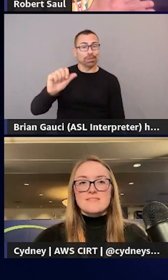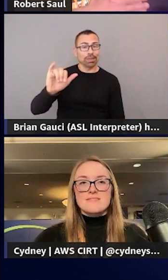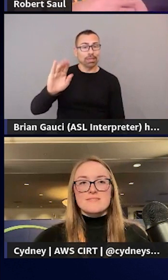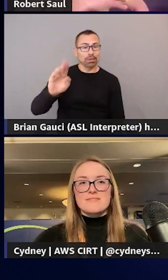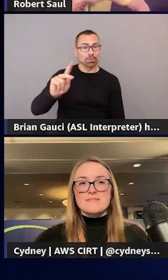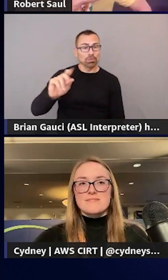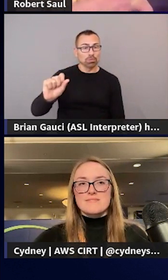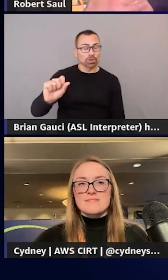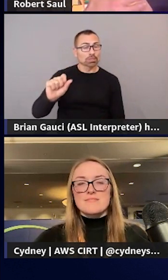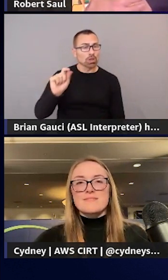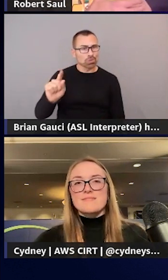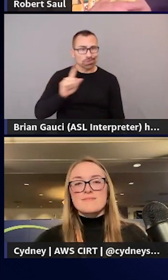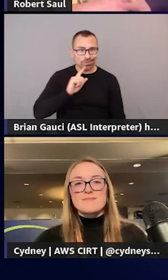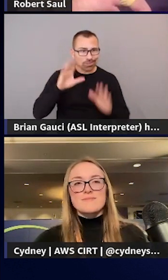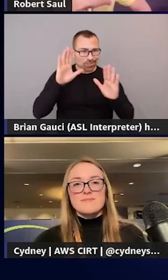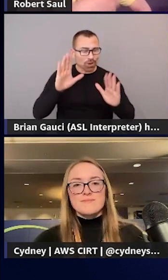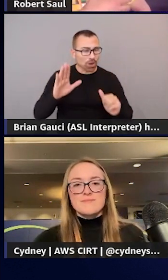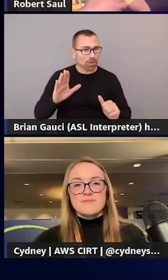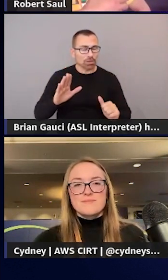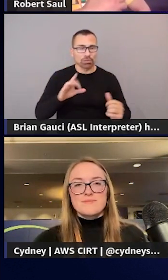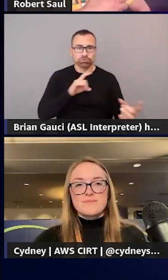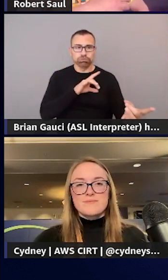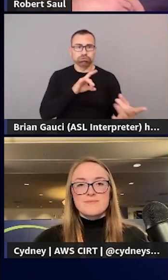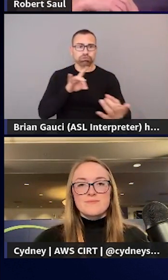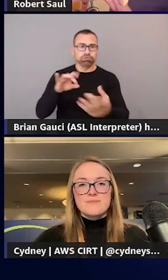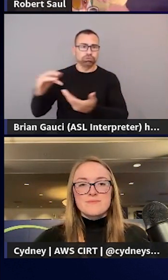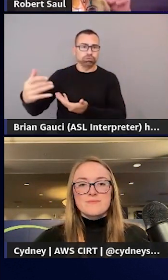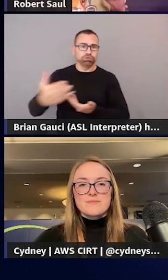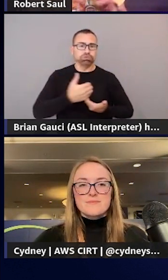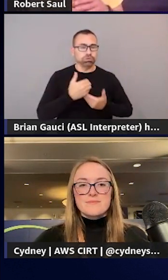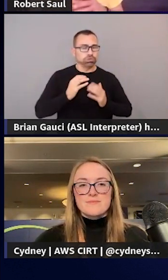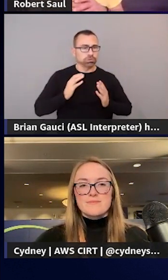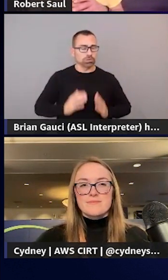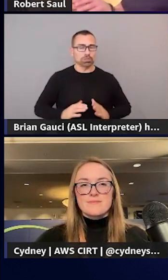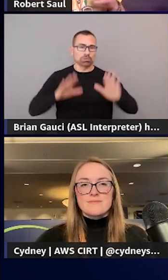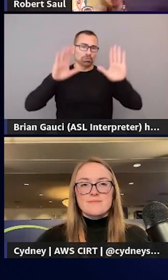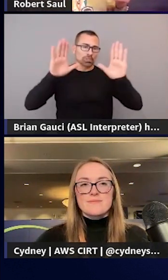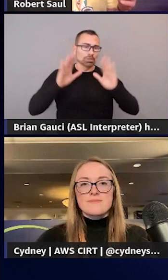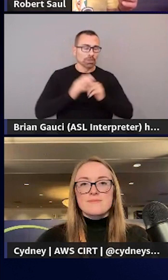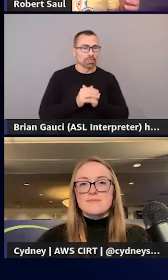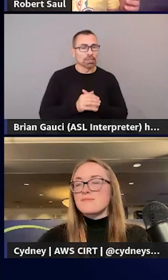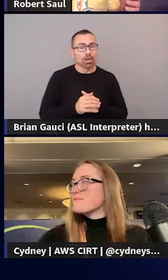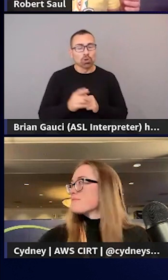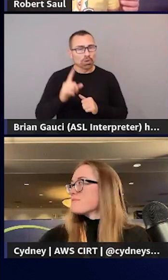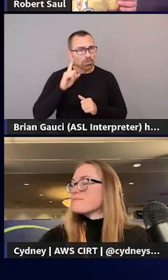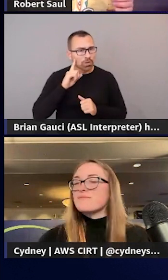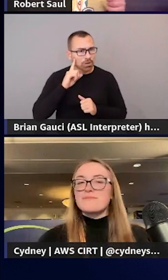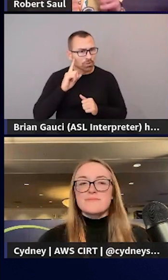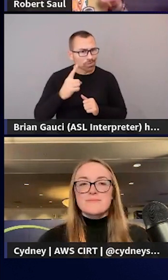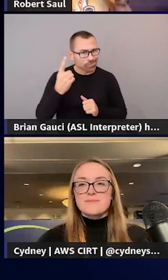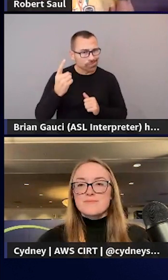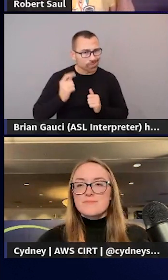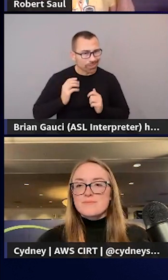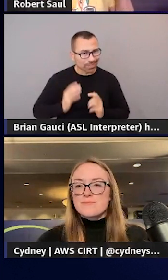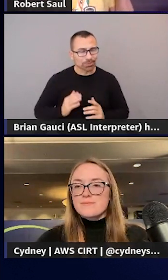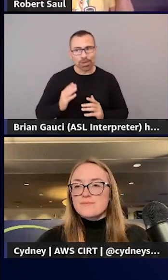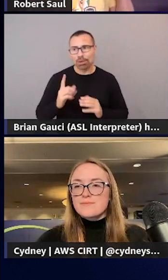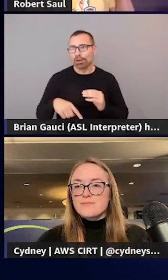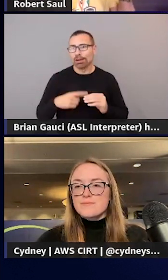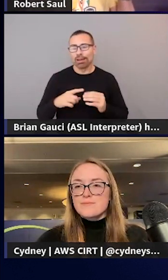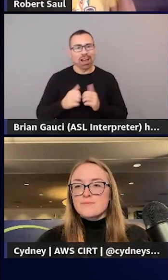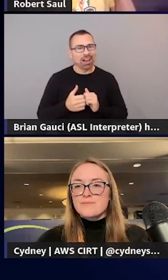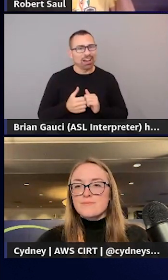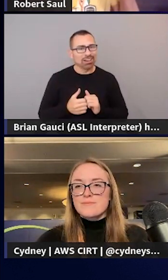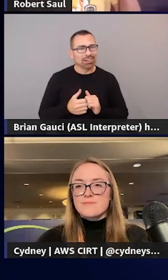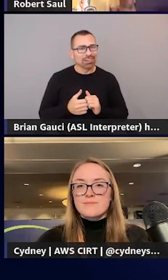customers about the playbooks and about how we heard from one customer about how they it